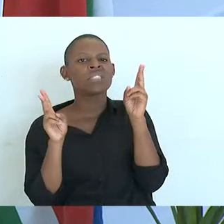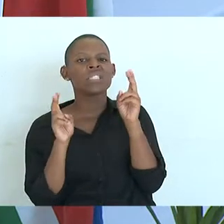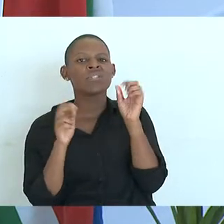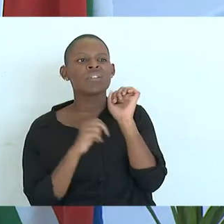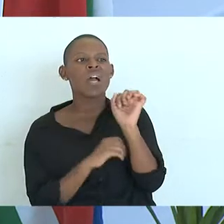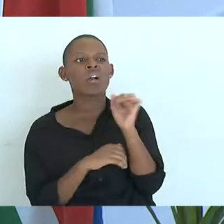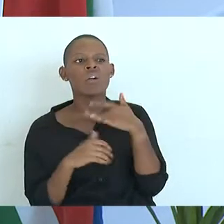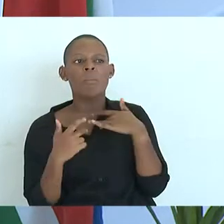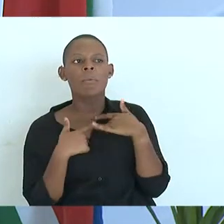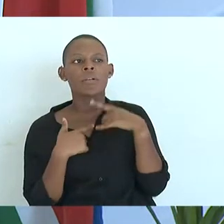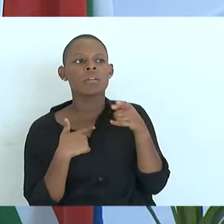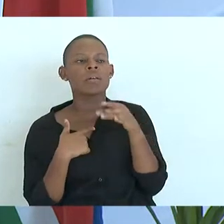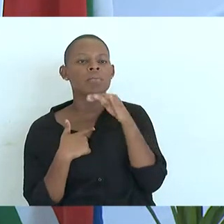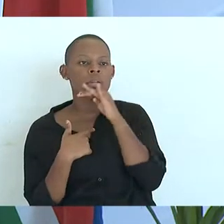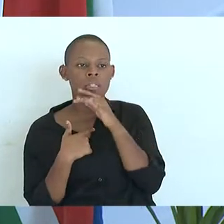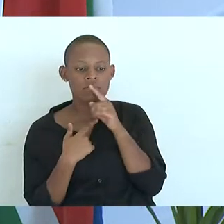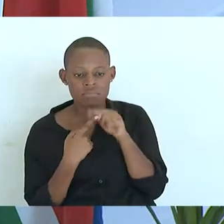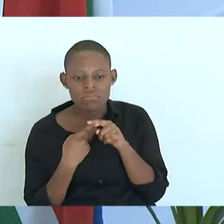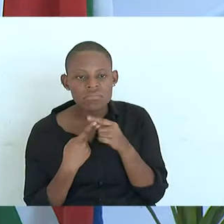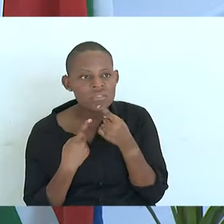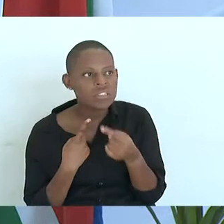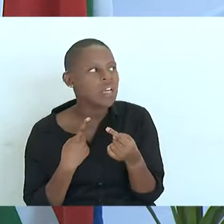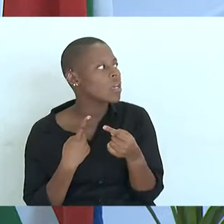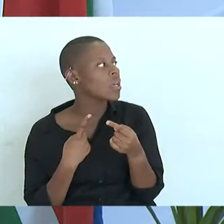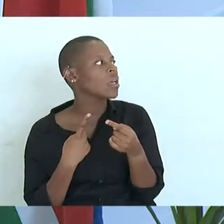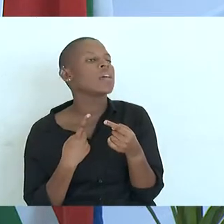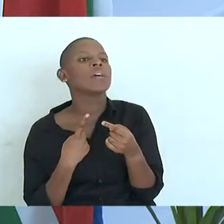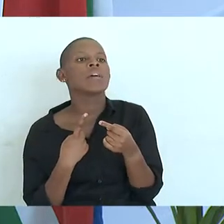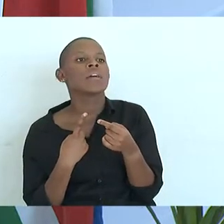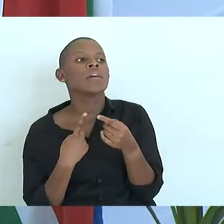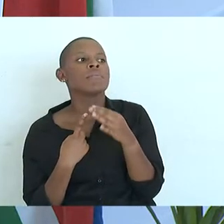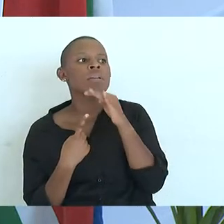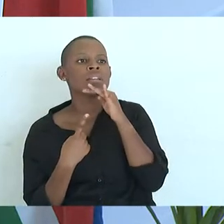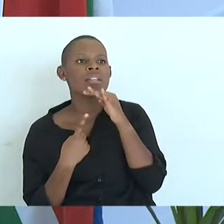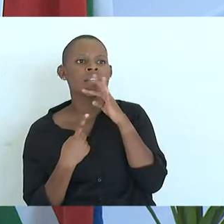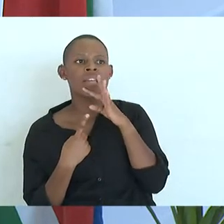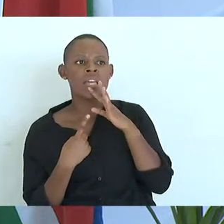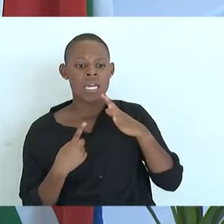Selke la raiswa kaningi nathi udaba lokuthi kunabantu abangangathi